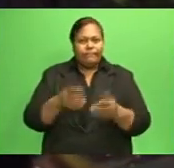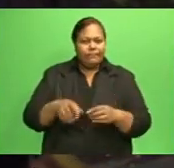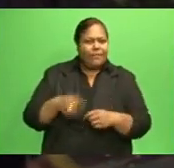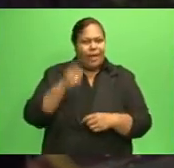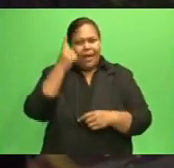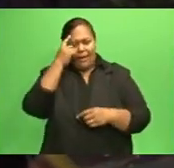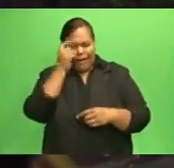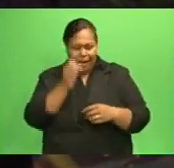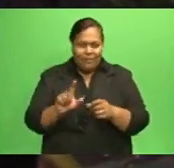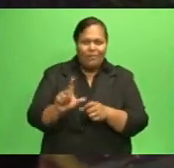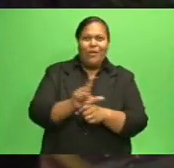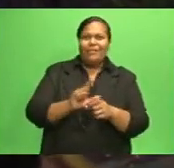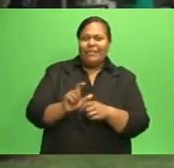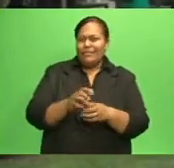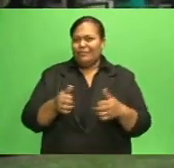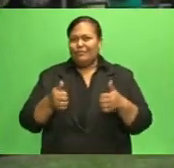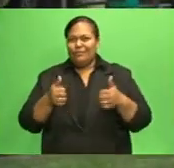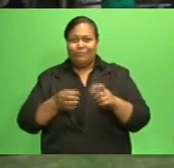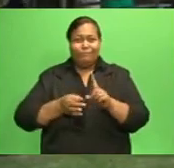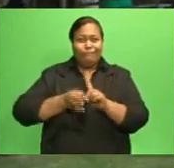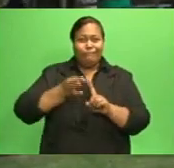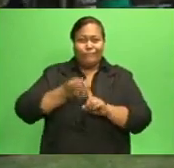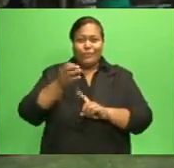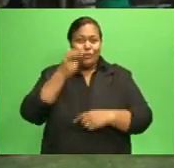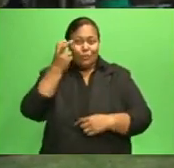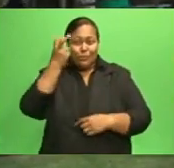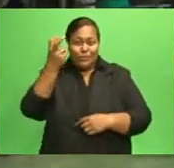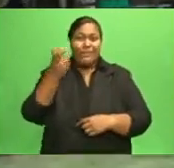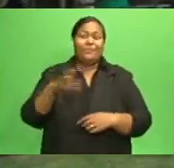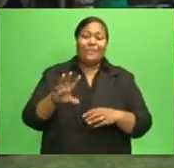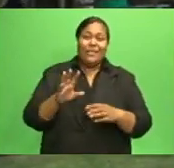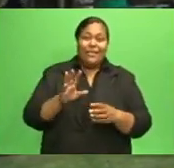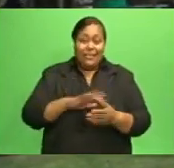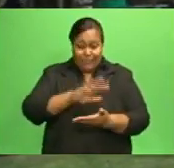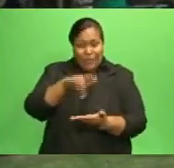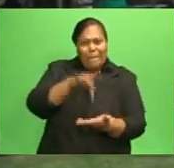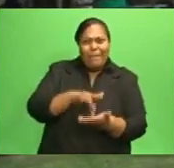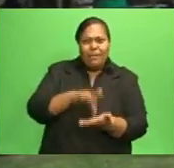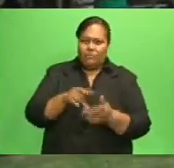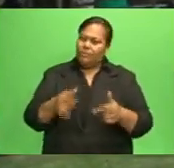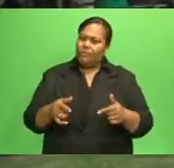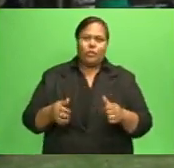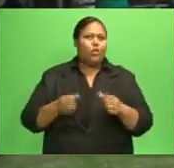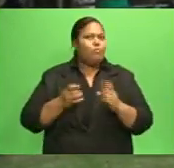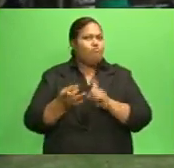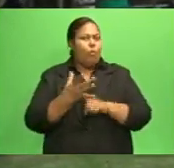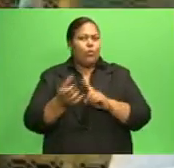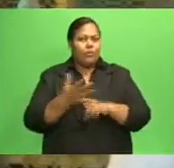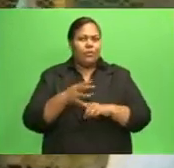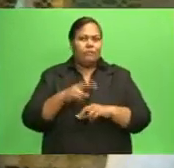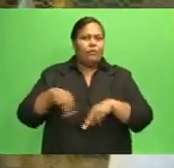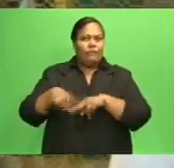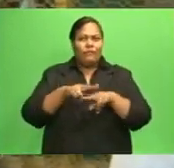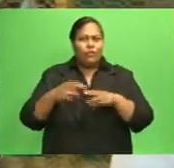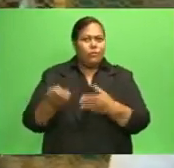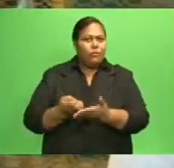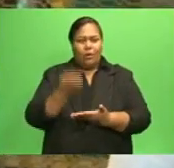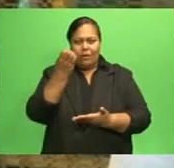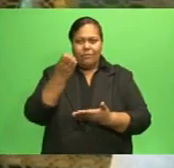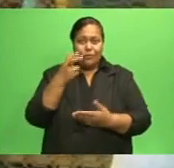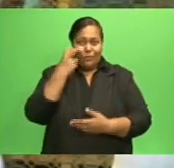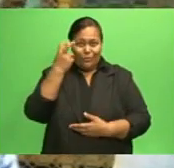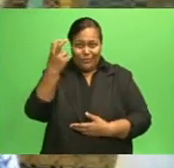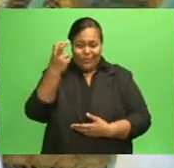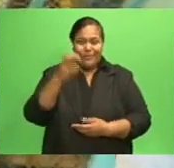our restoration of our tourism industry, which is also the heartbeat of Nadi and the Fijian economy. Koya says whilst